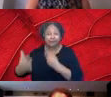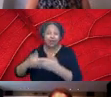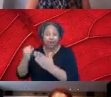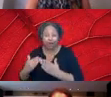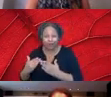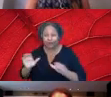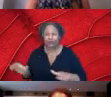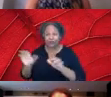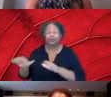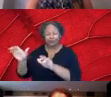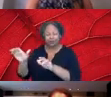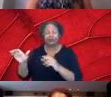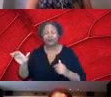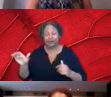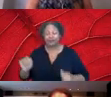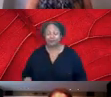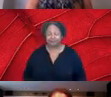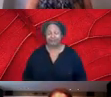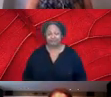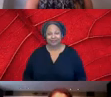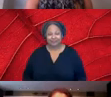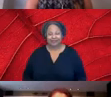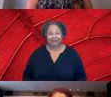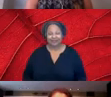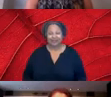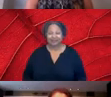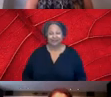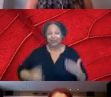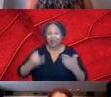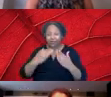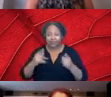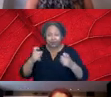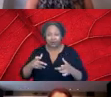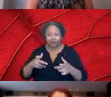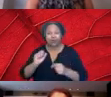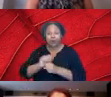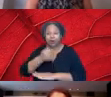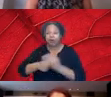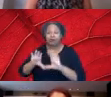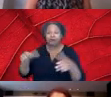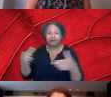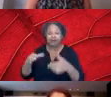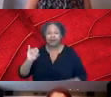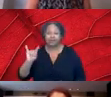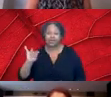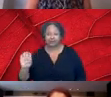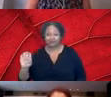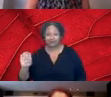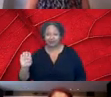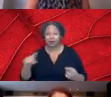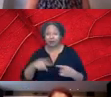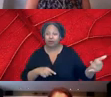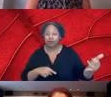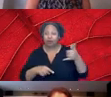artist, as an artistic director of a collective. And then when I got the phone